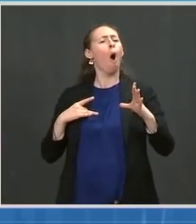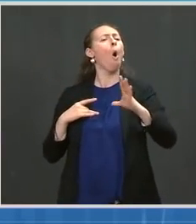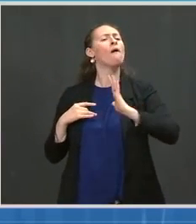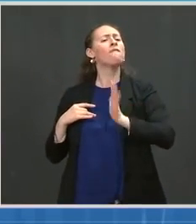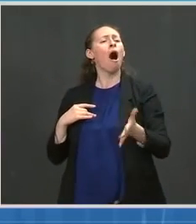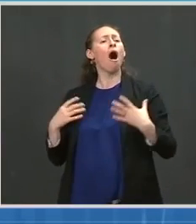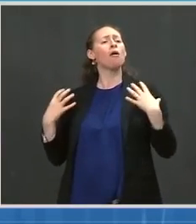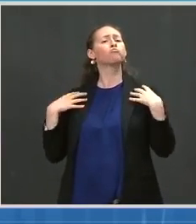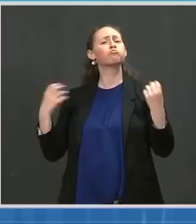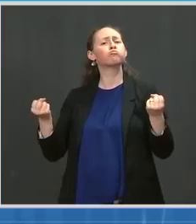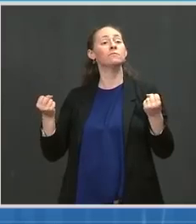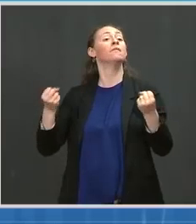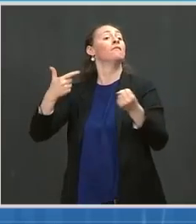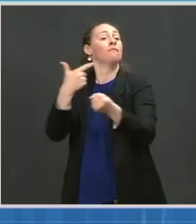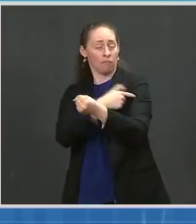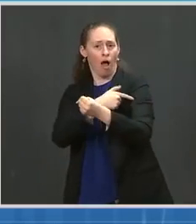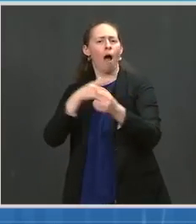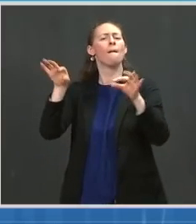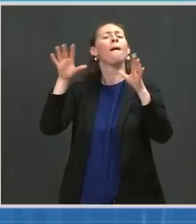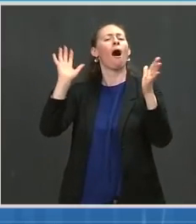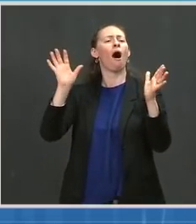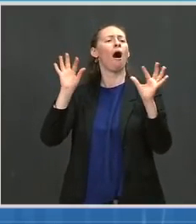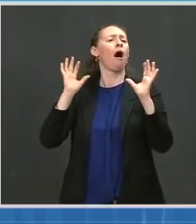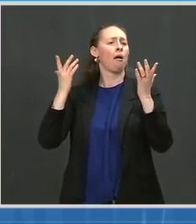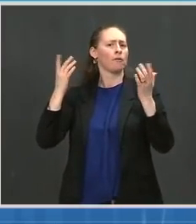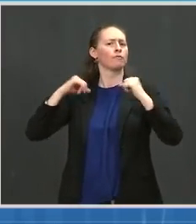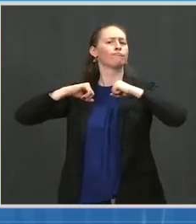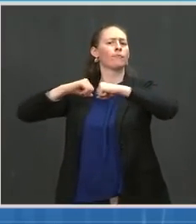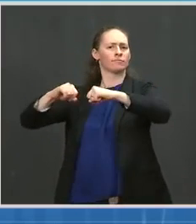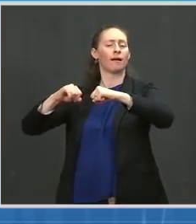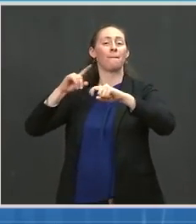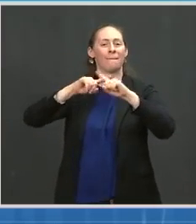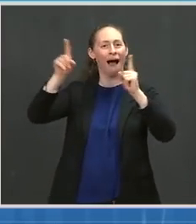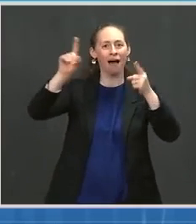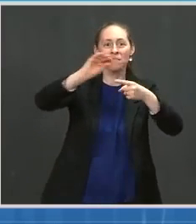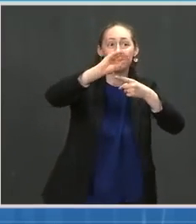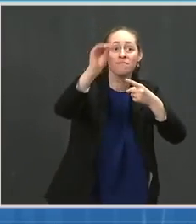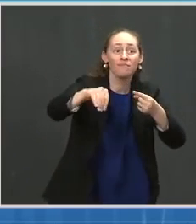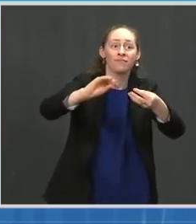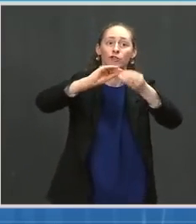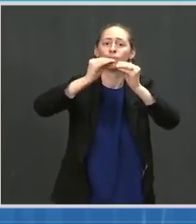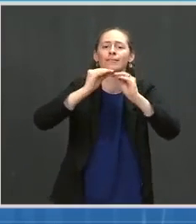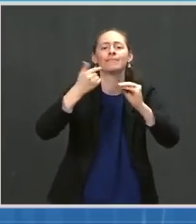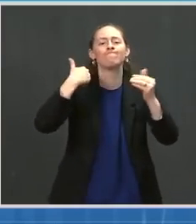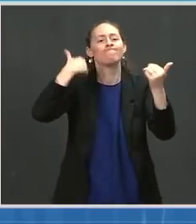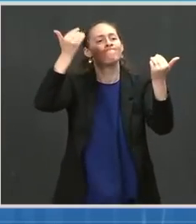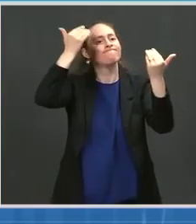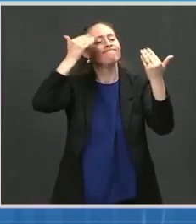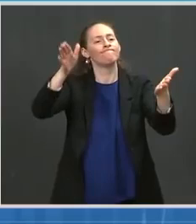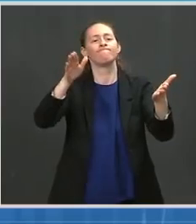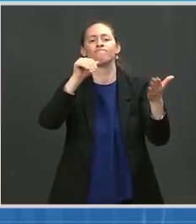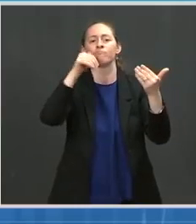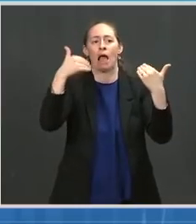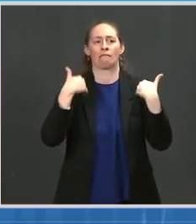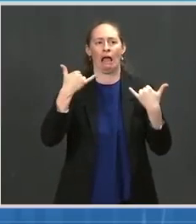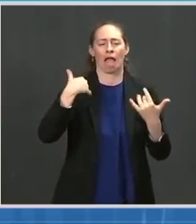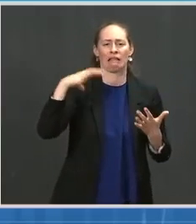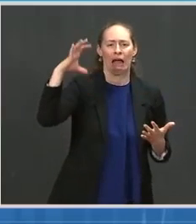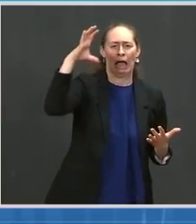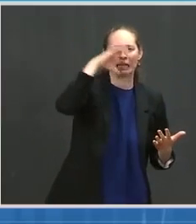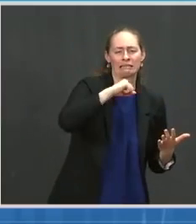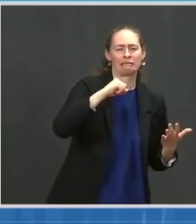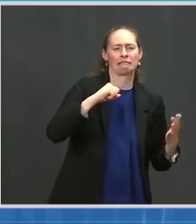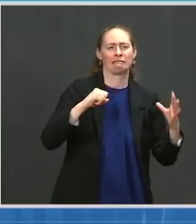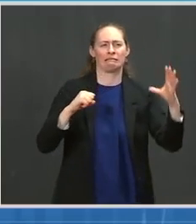we can only surmise what that is. I've said in the past, and it's purely an estimate, that would be somewhere between 70